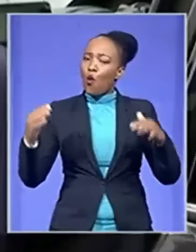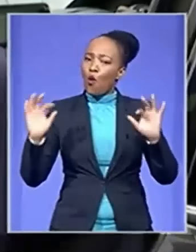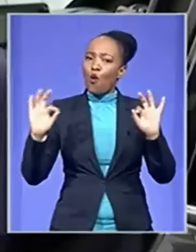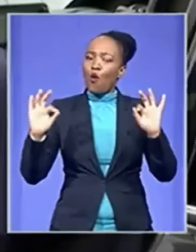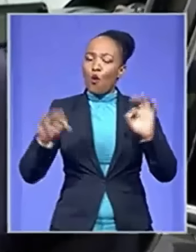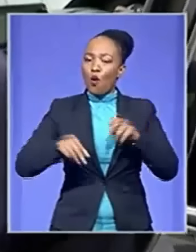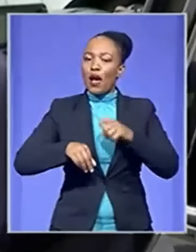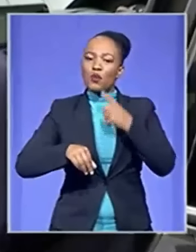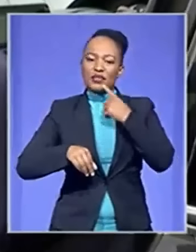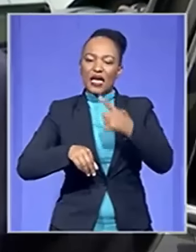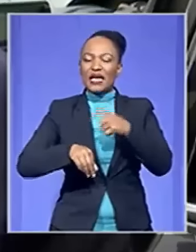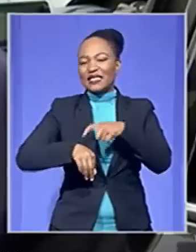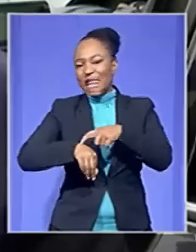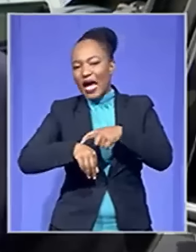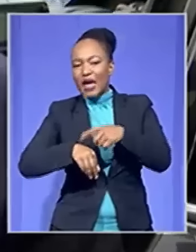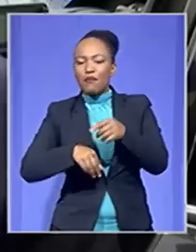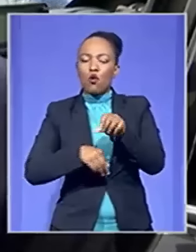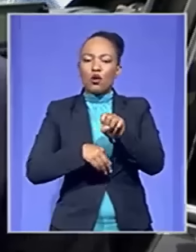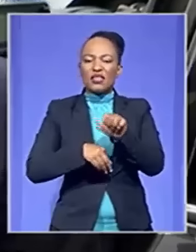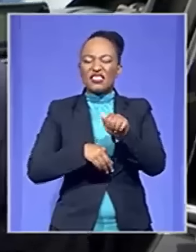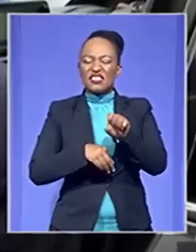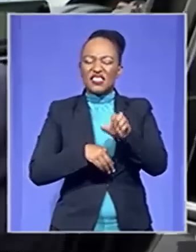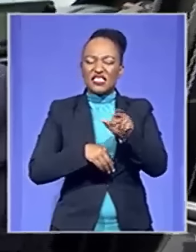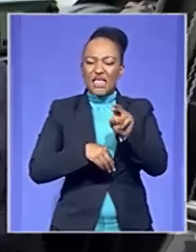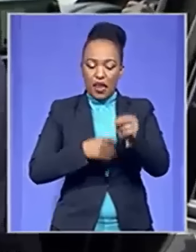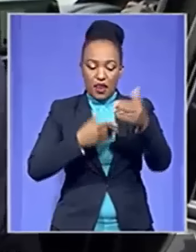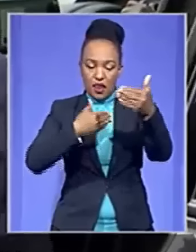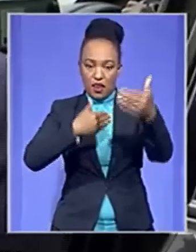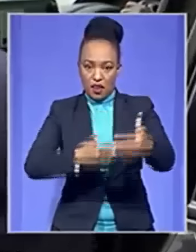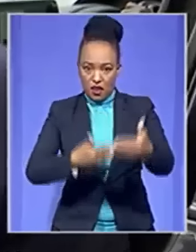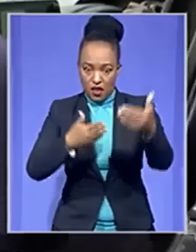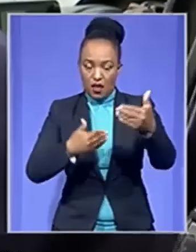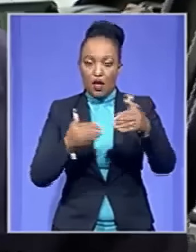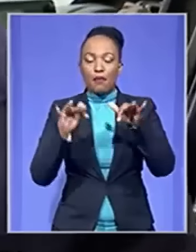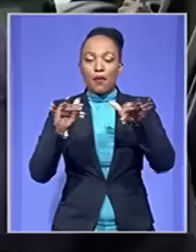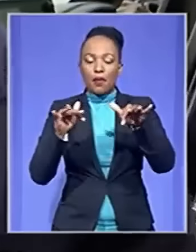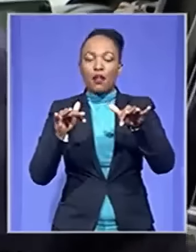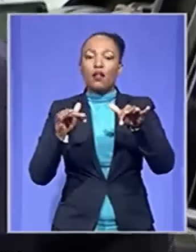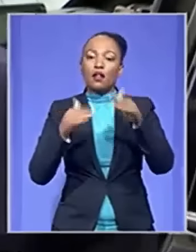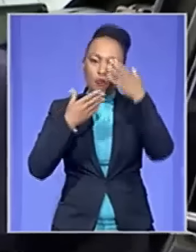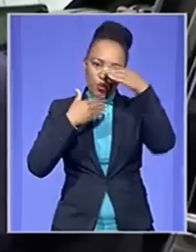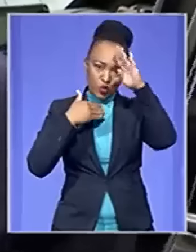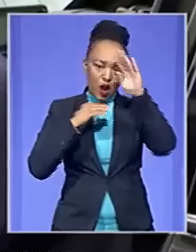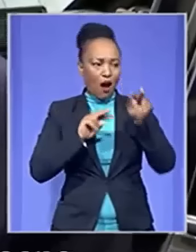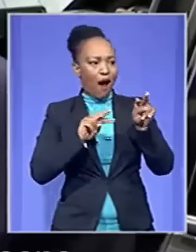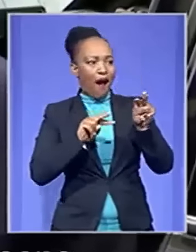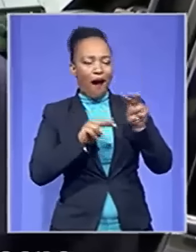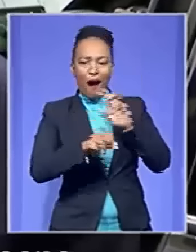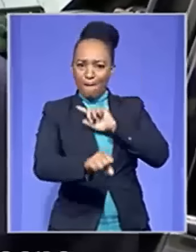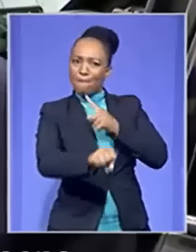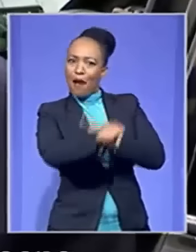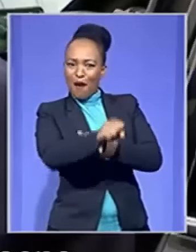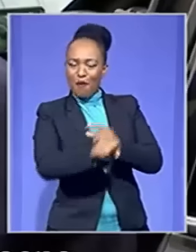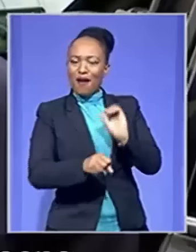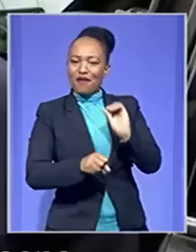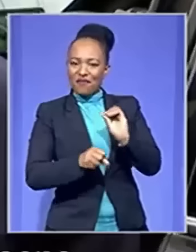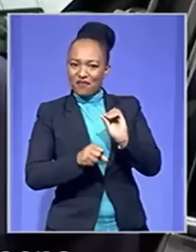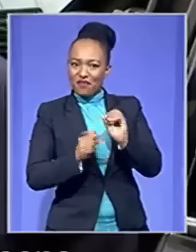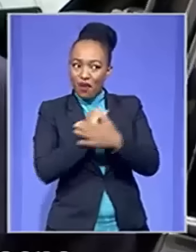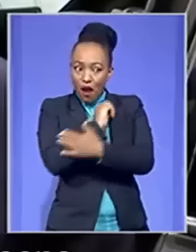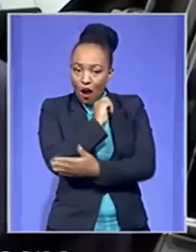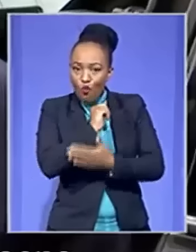a season where the people of Botswana have discovered that they have the power. They have discovered that the country belongs to